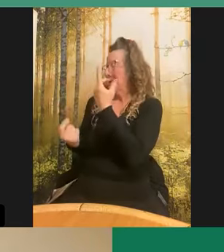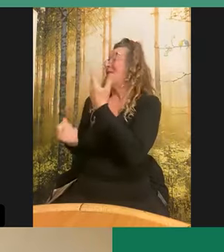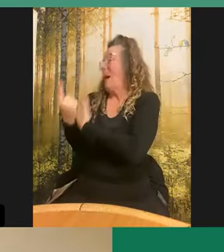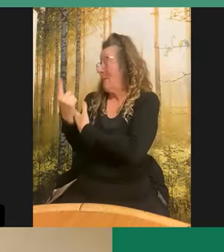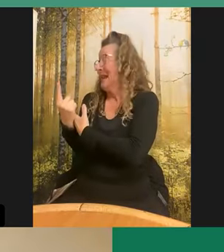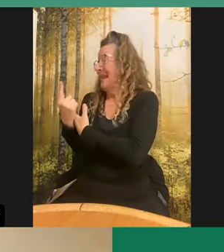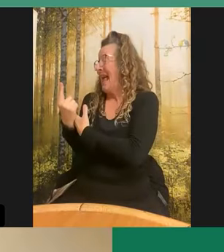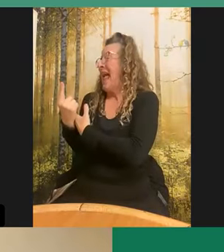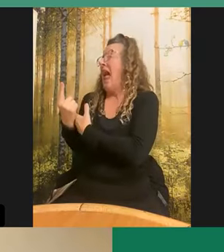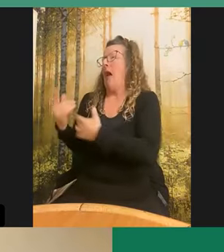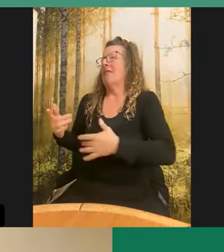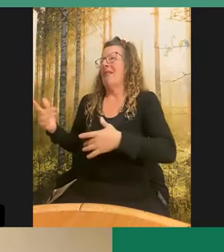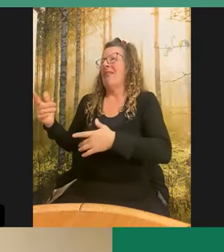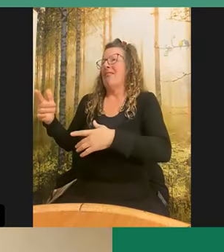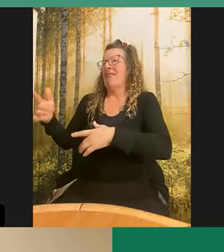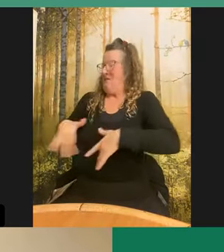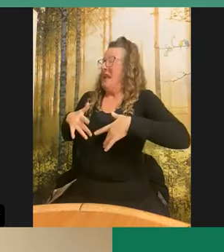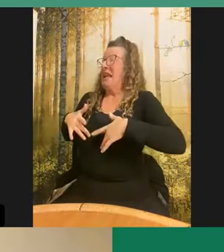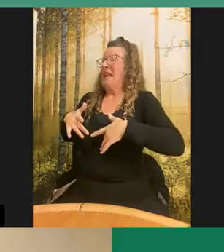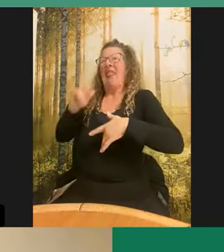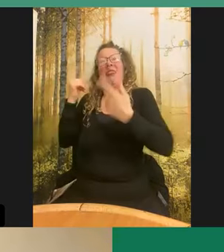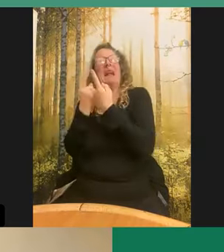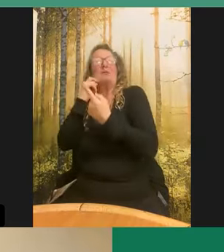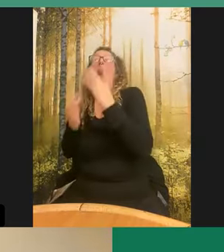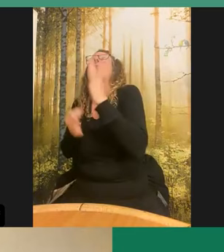these people arrive. And that was